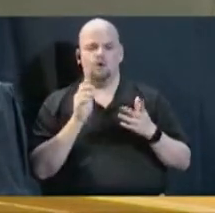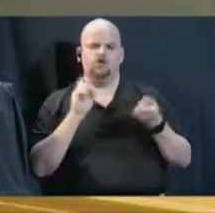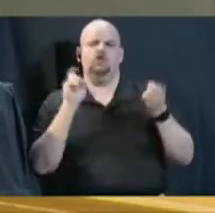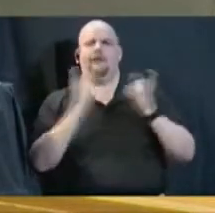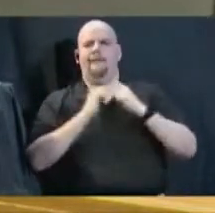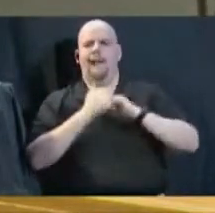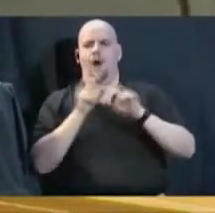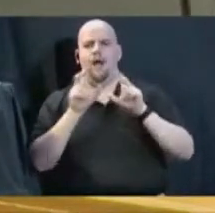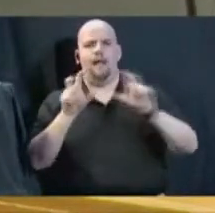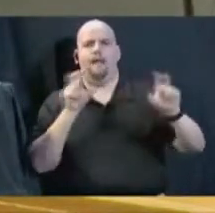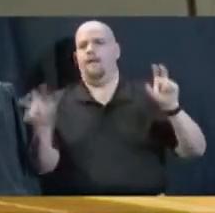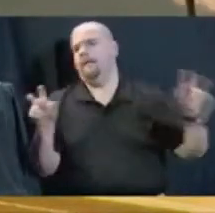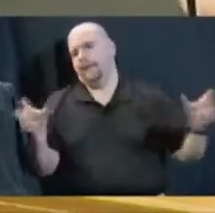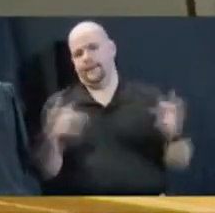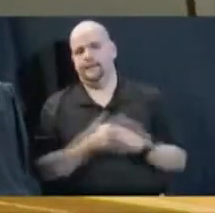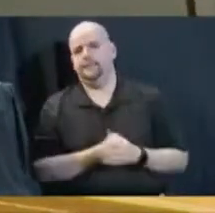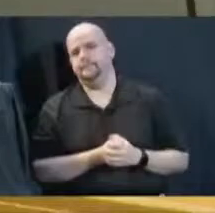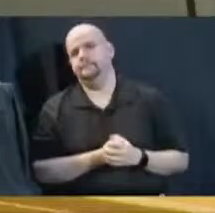allocate.